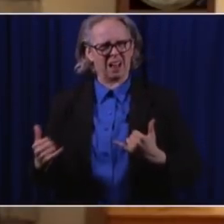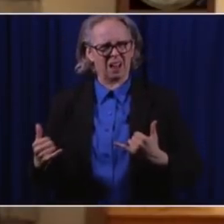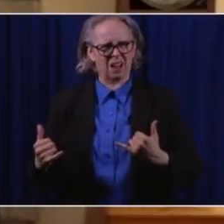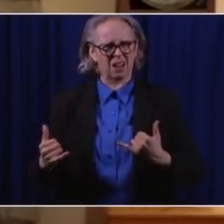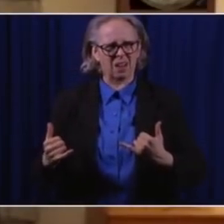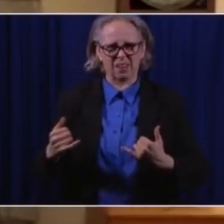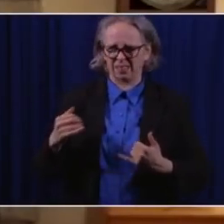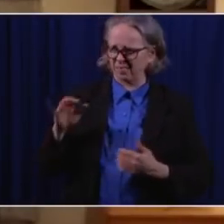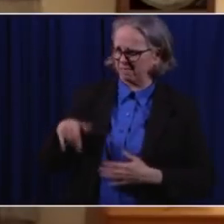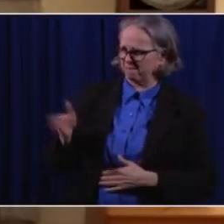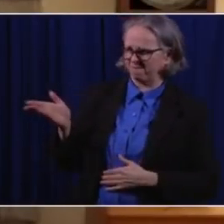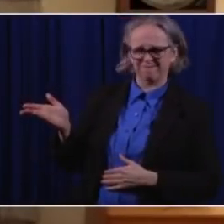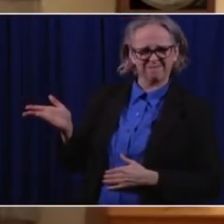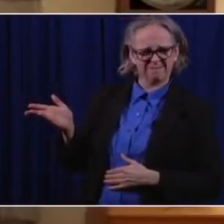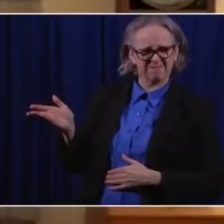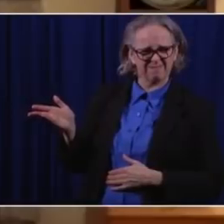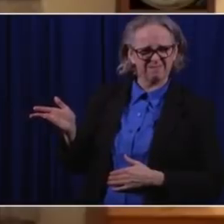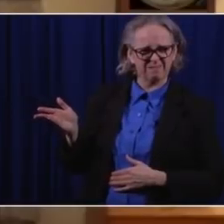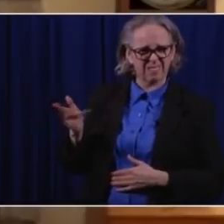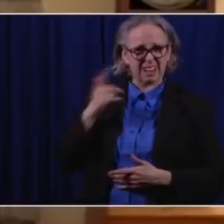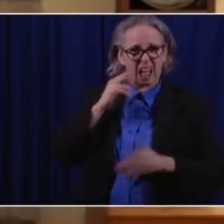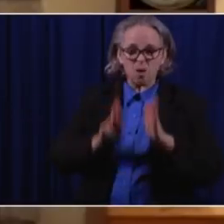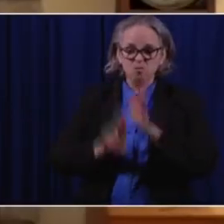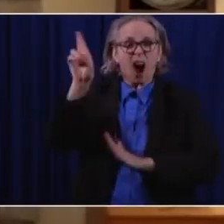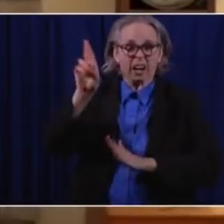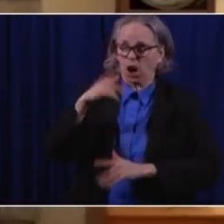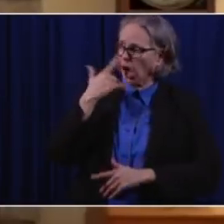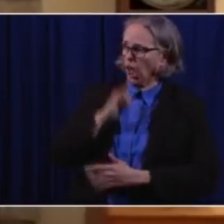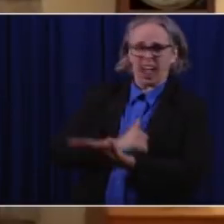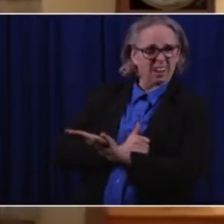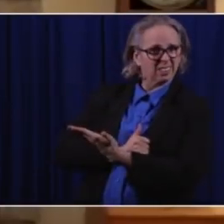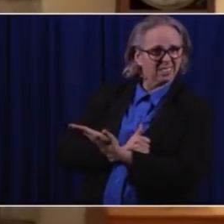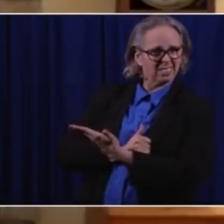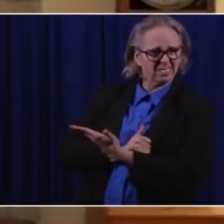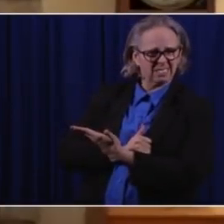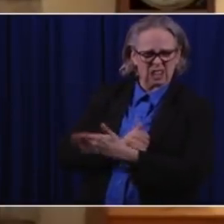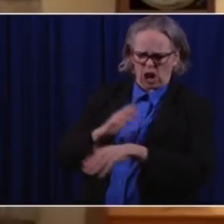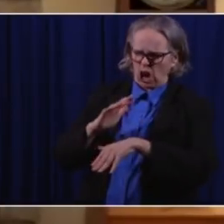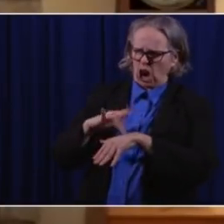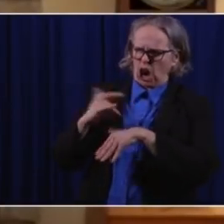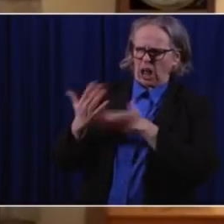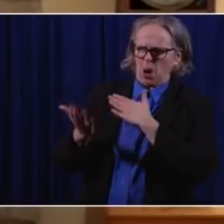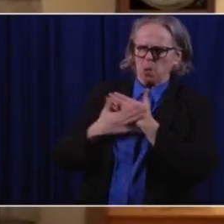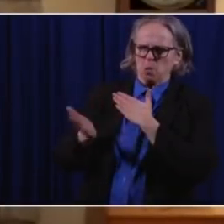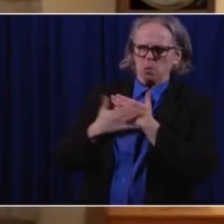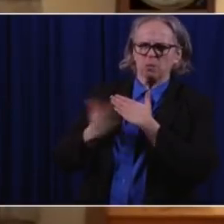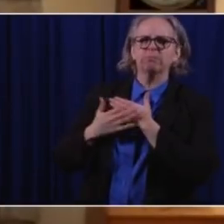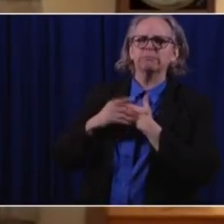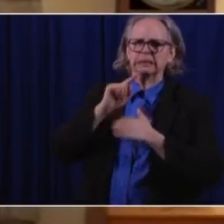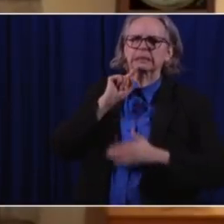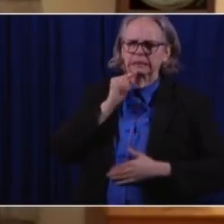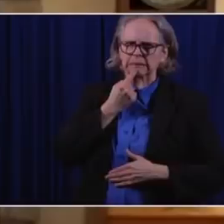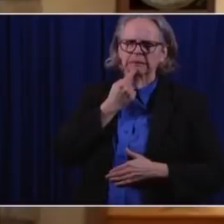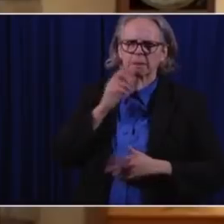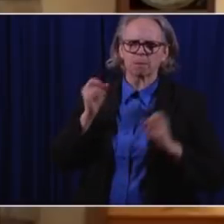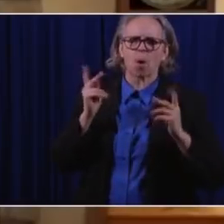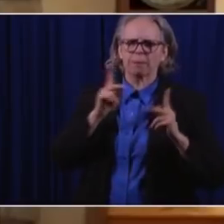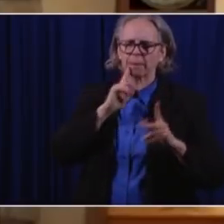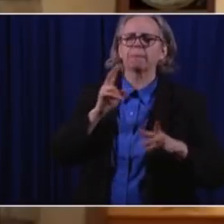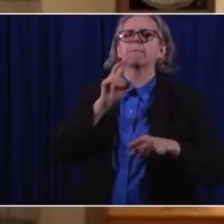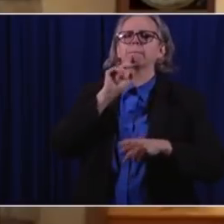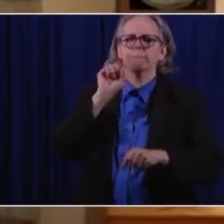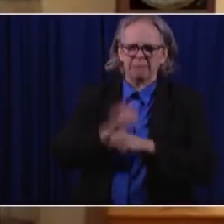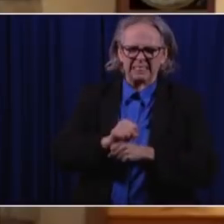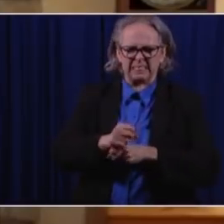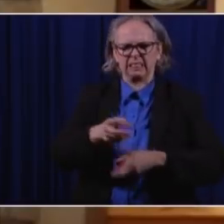this is the earlier indicator before potentially people are in the hospital. Let's go to our